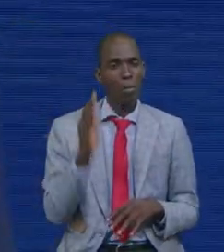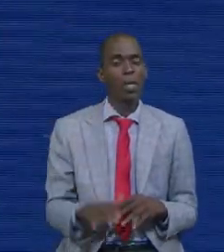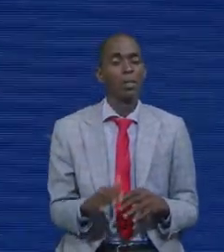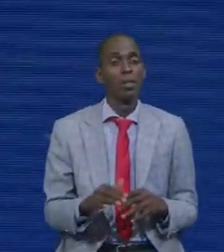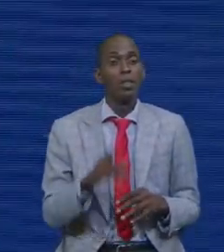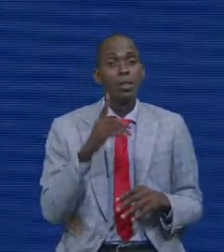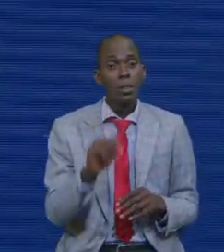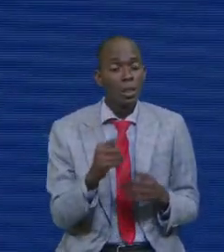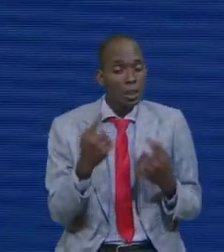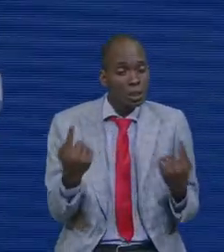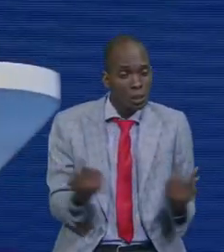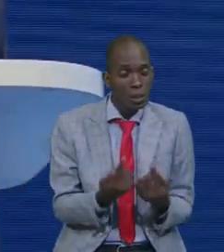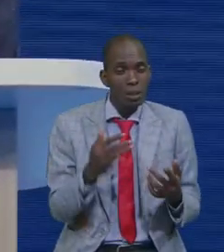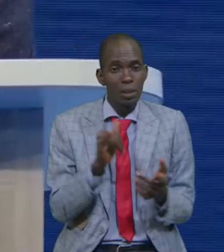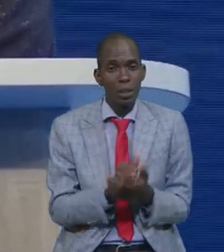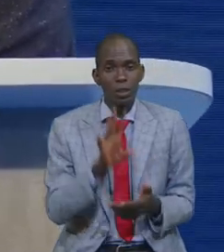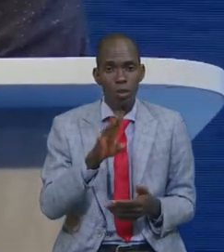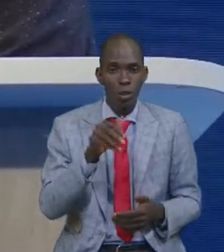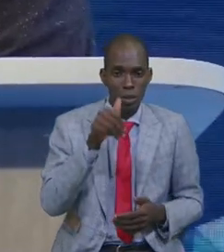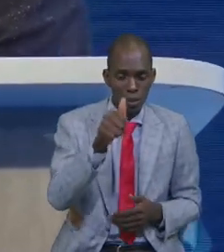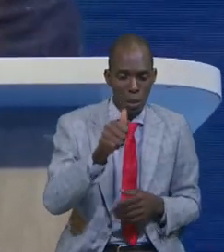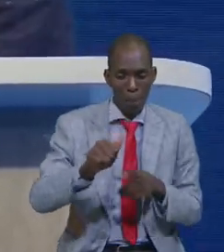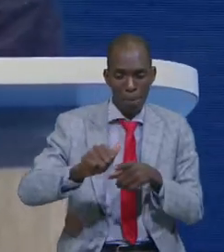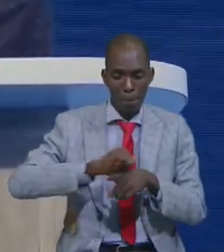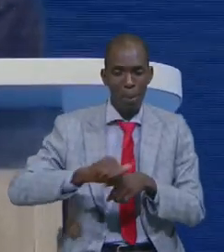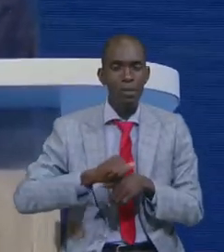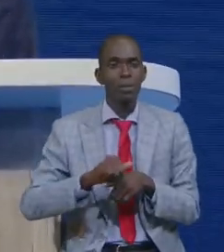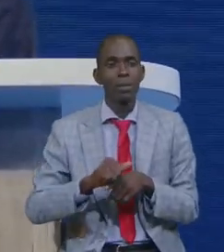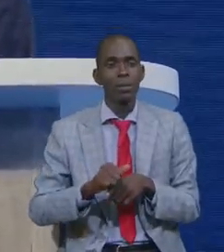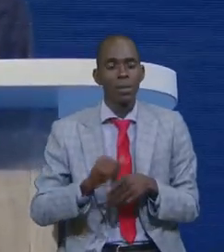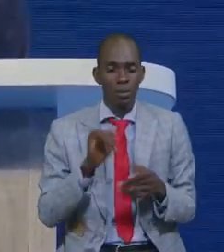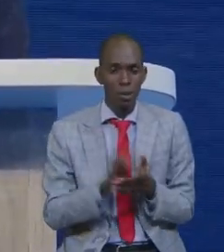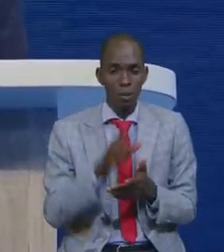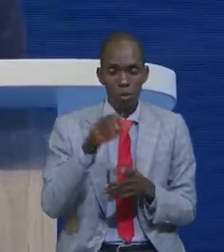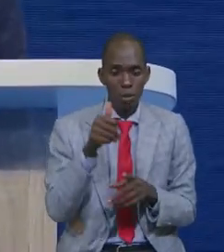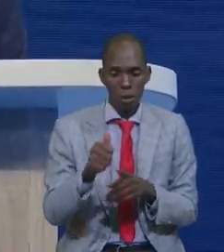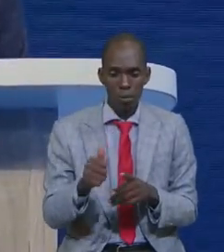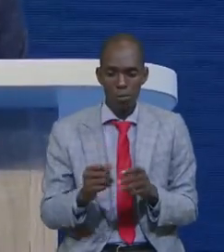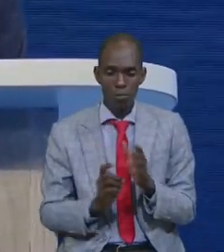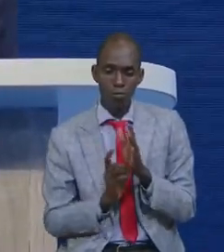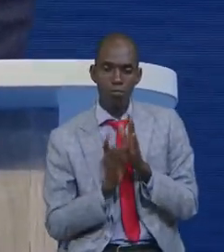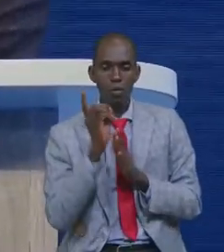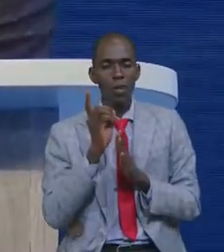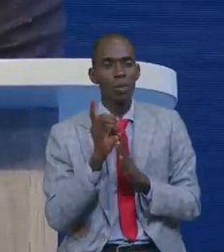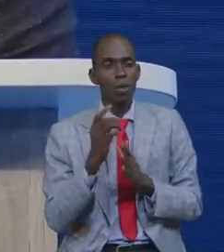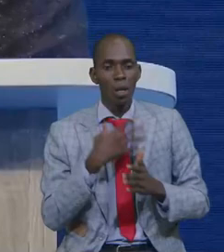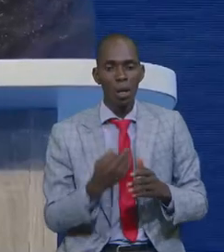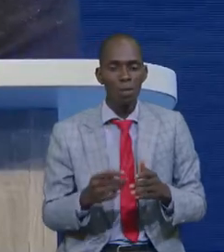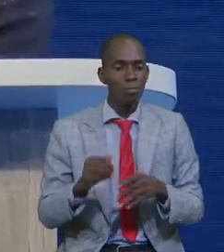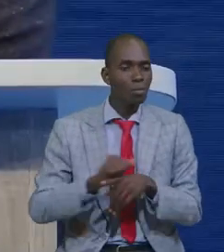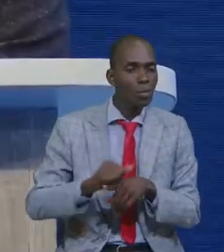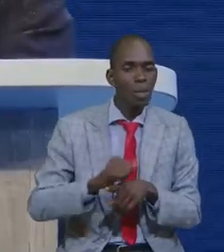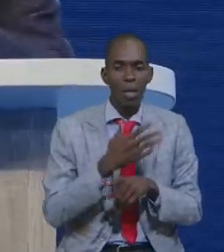I myself practiced, promoted, perpetrated, and taught